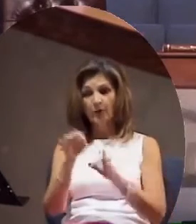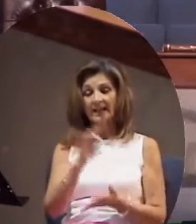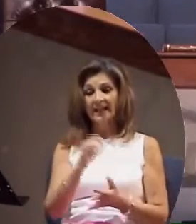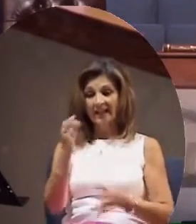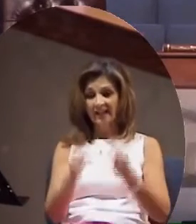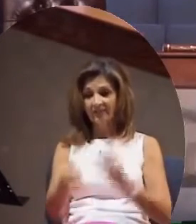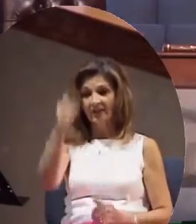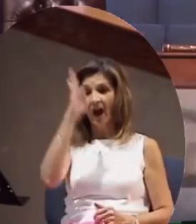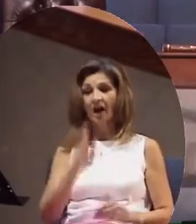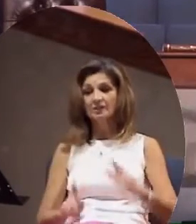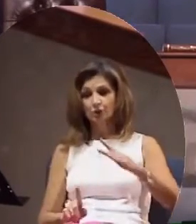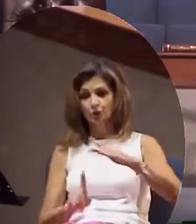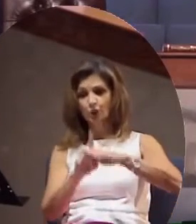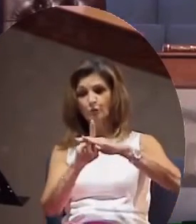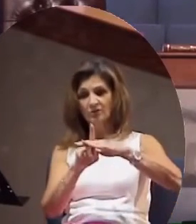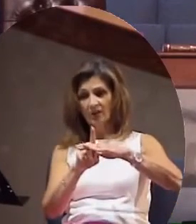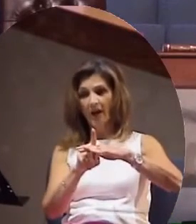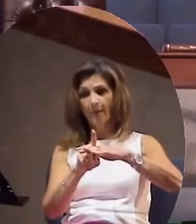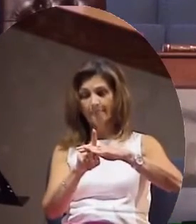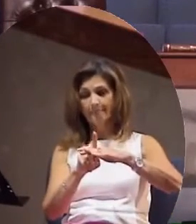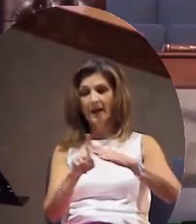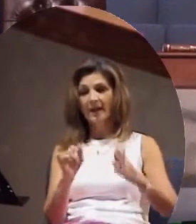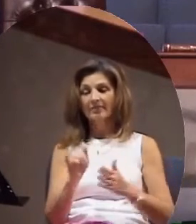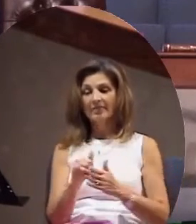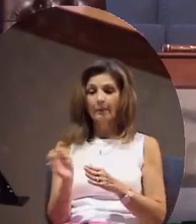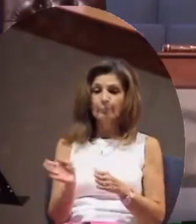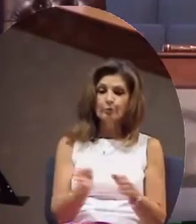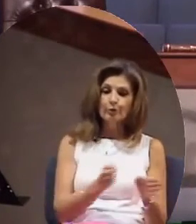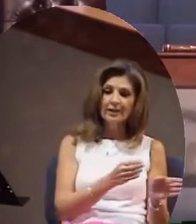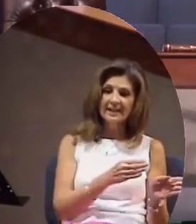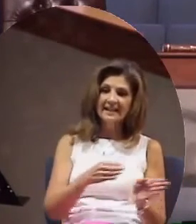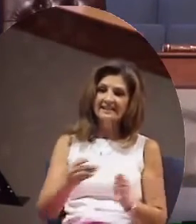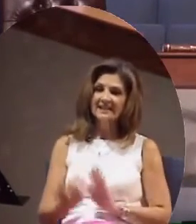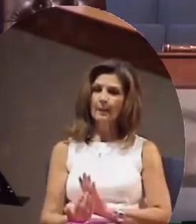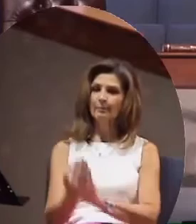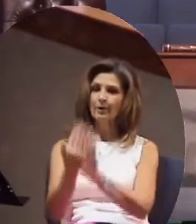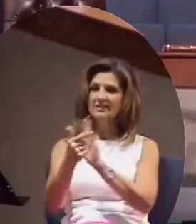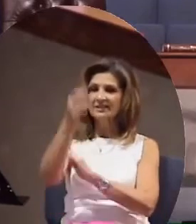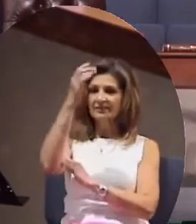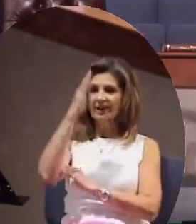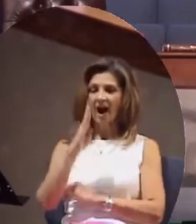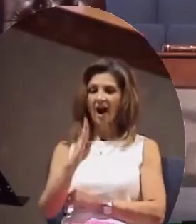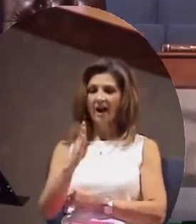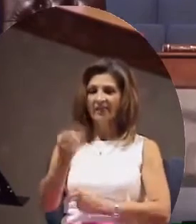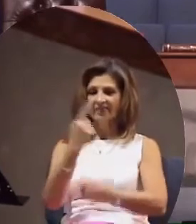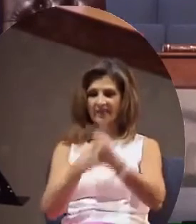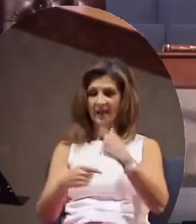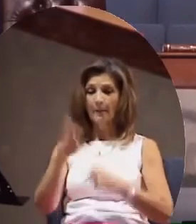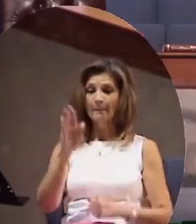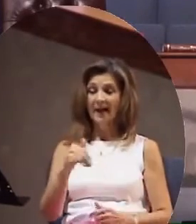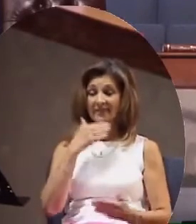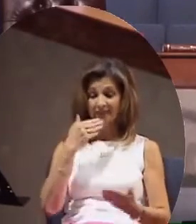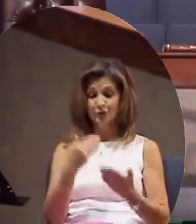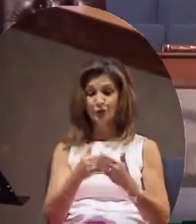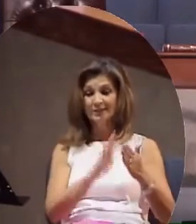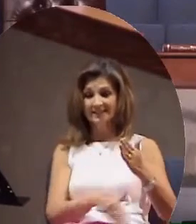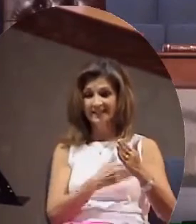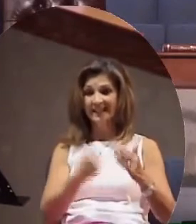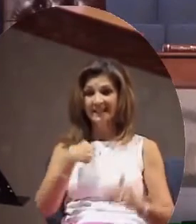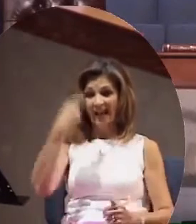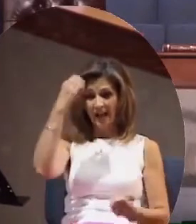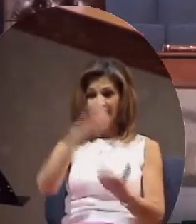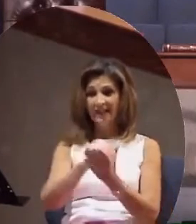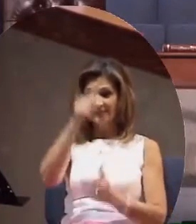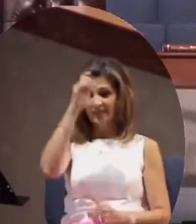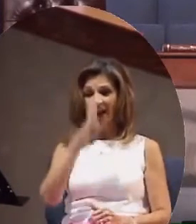up. Just that breeze, that presence of God that came by. Boy, that's good singing, ain't it? I believe God